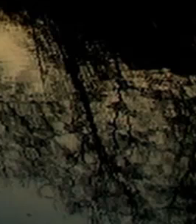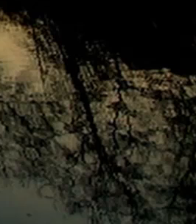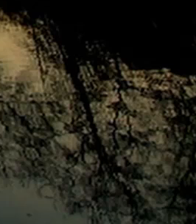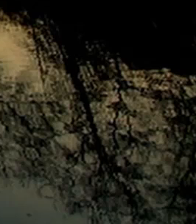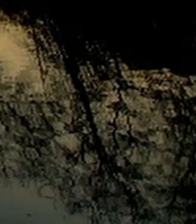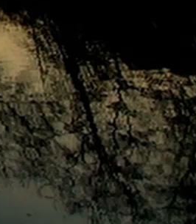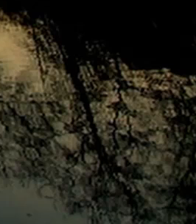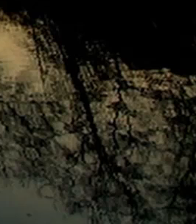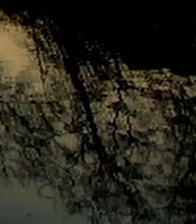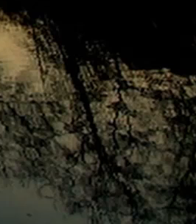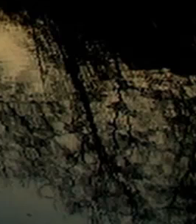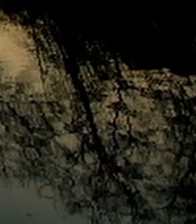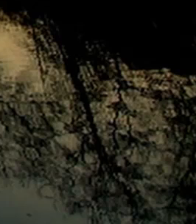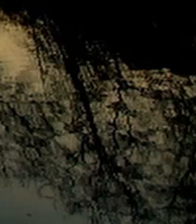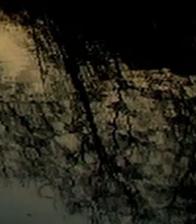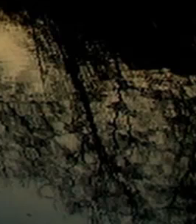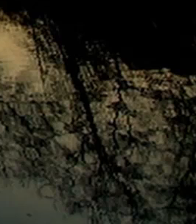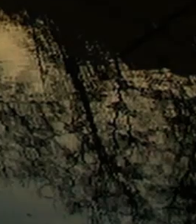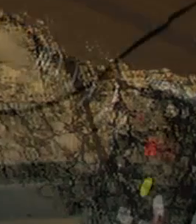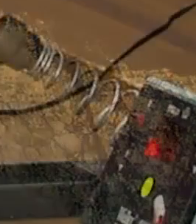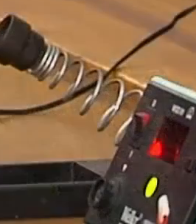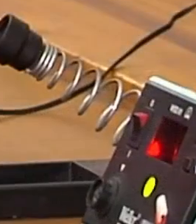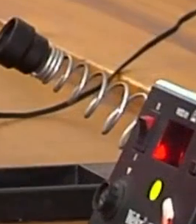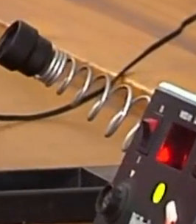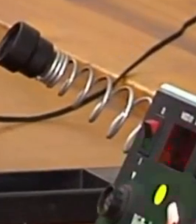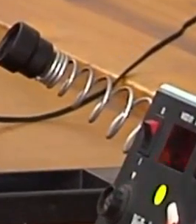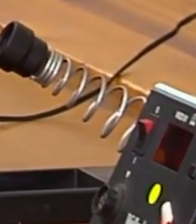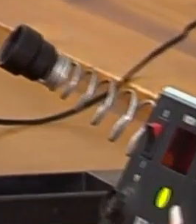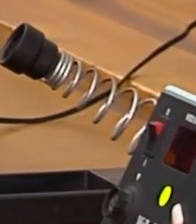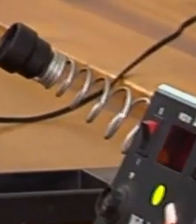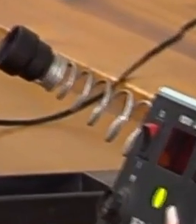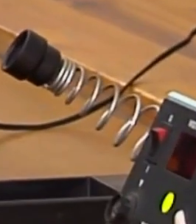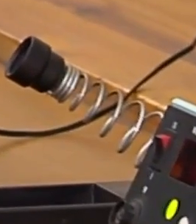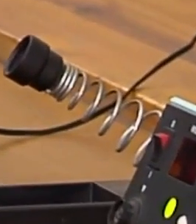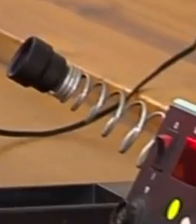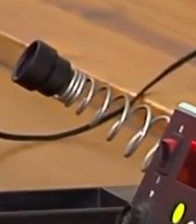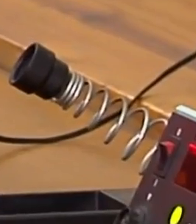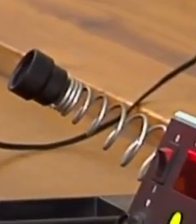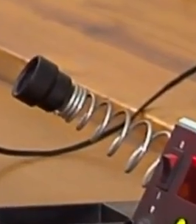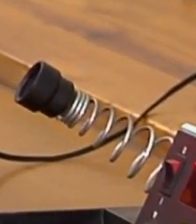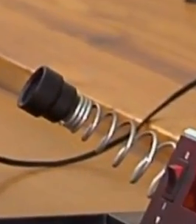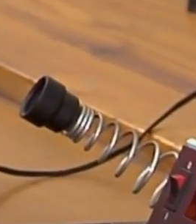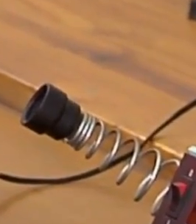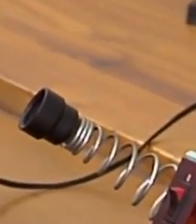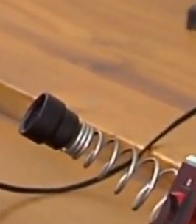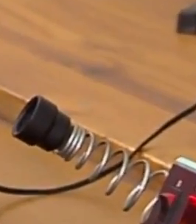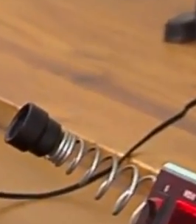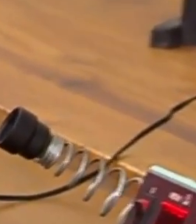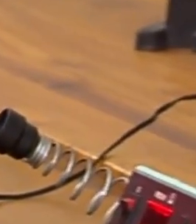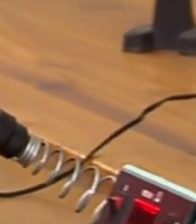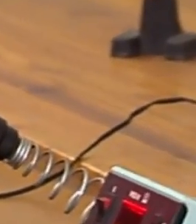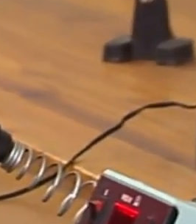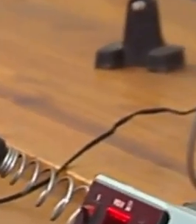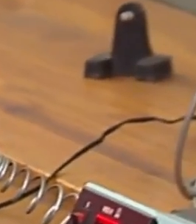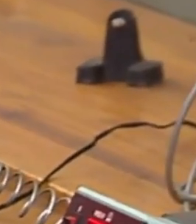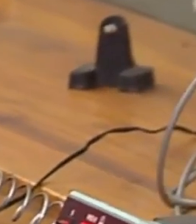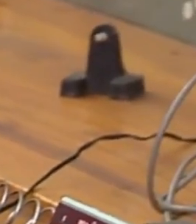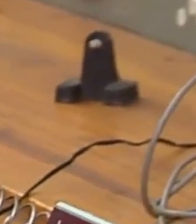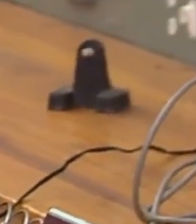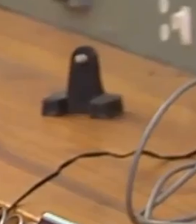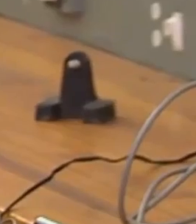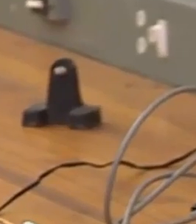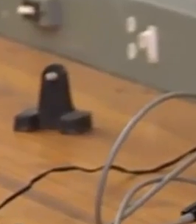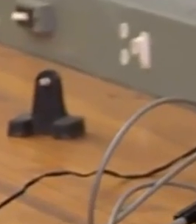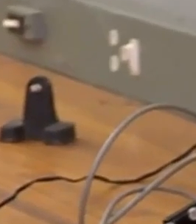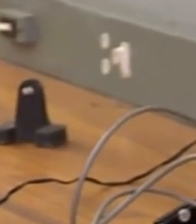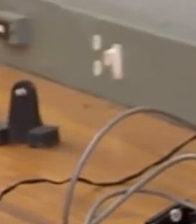Welcome back to the Johannesburg Central Tvet College, of course, at the Ellis Park campus. And we've been milling around. We've been taking a